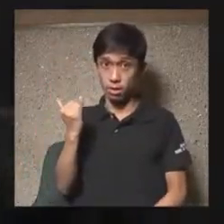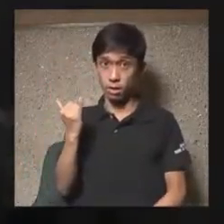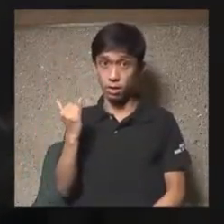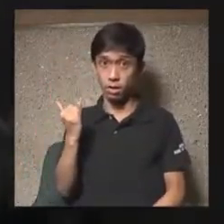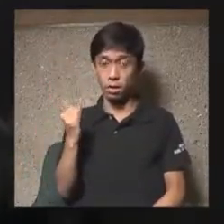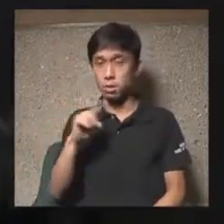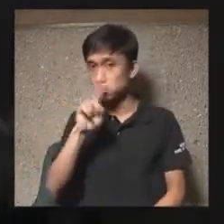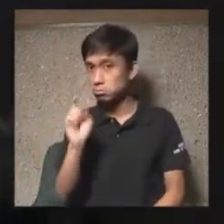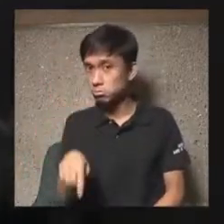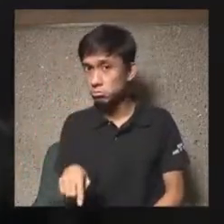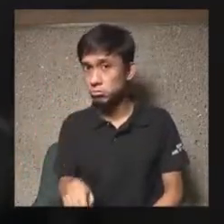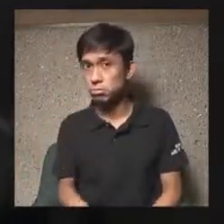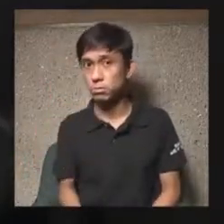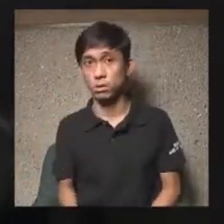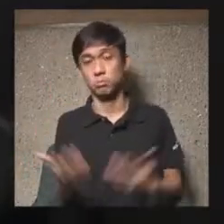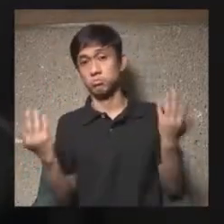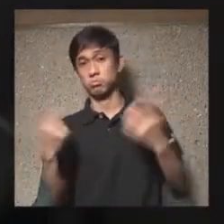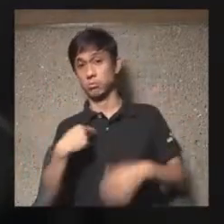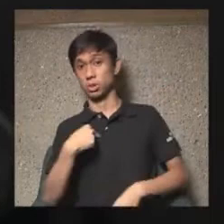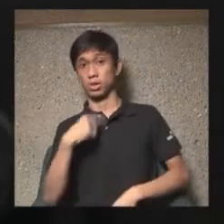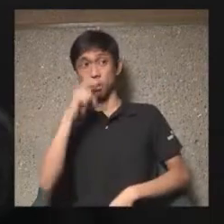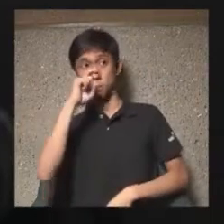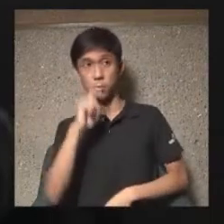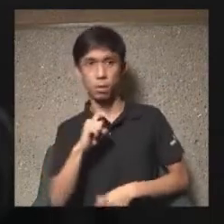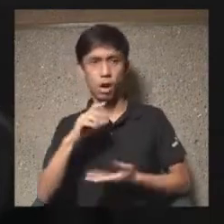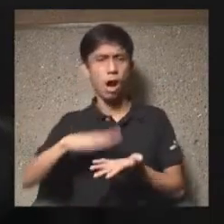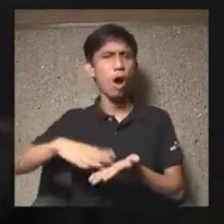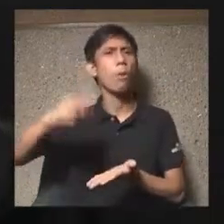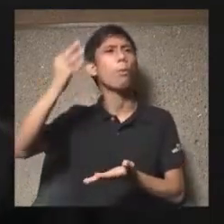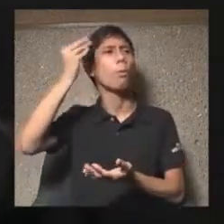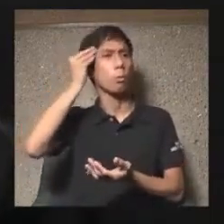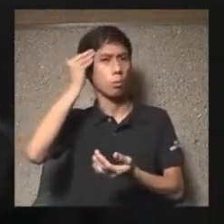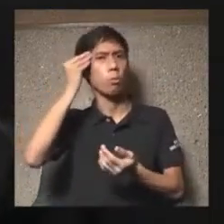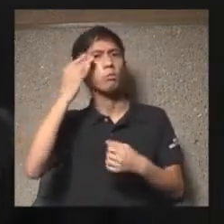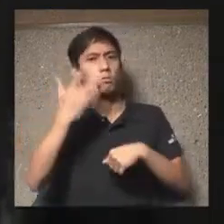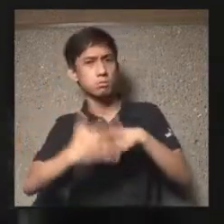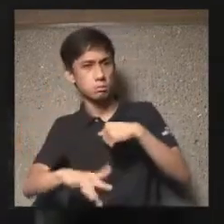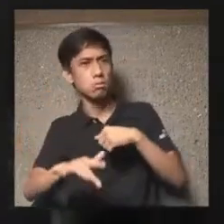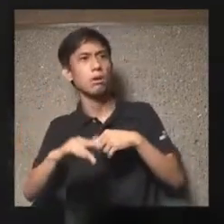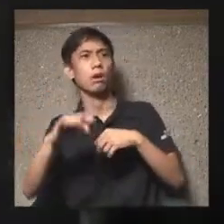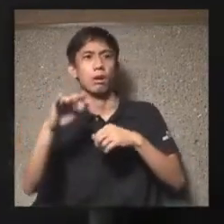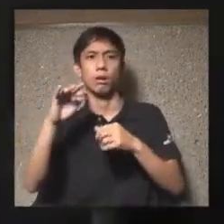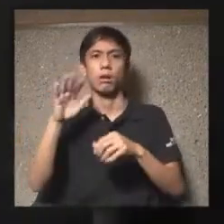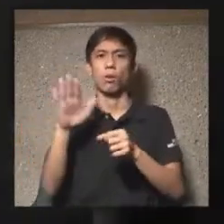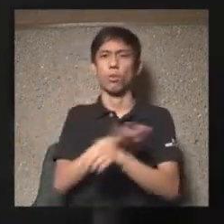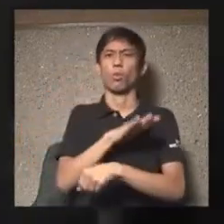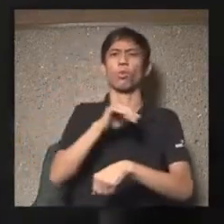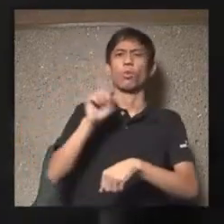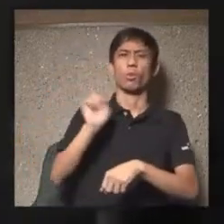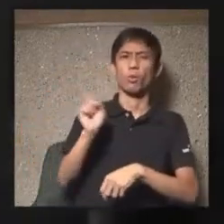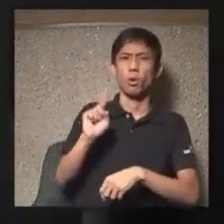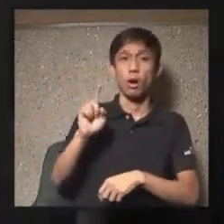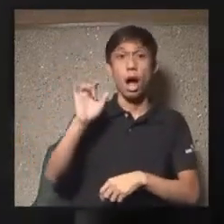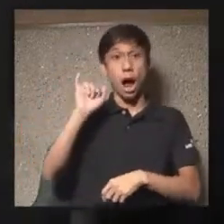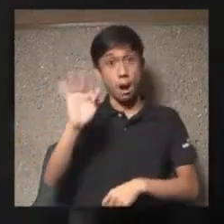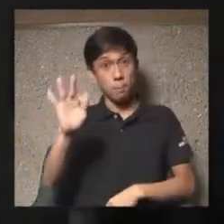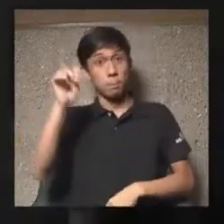I learned early enough that if God wants something from you,